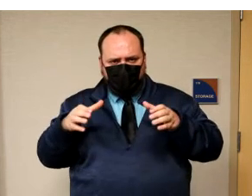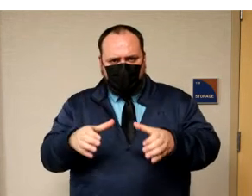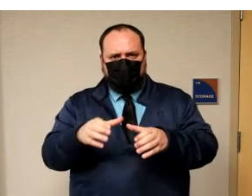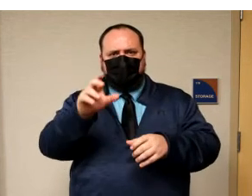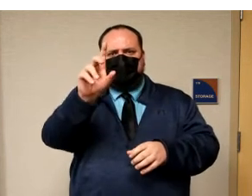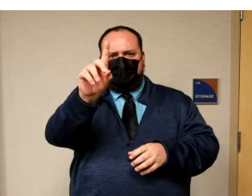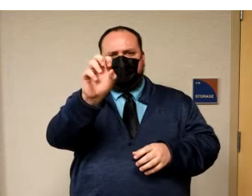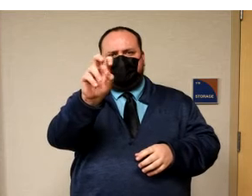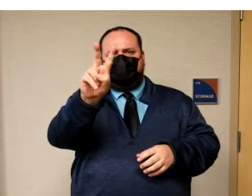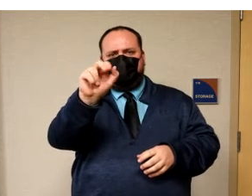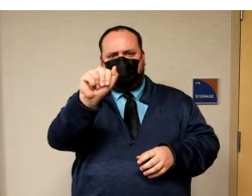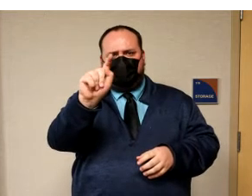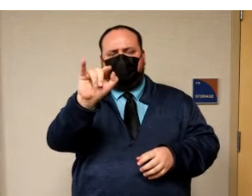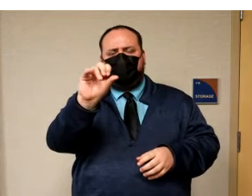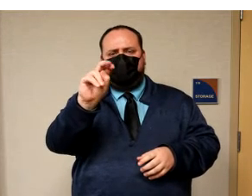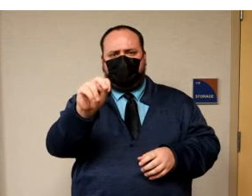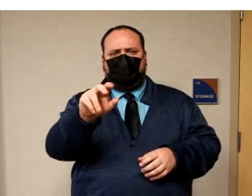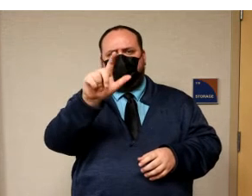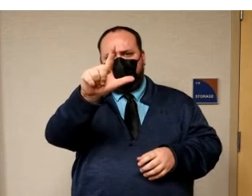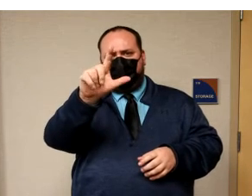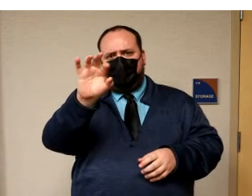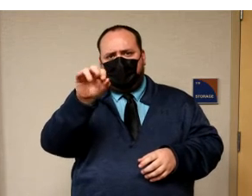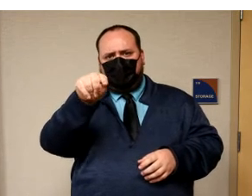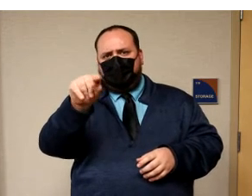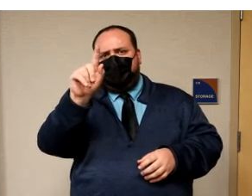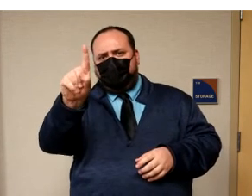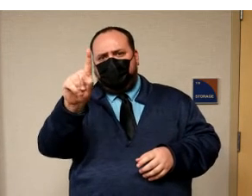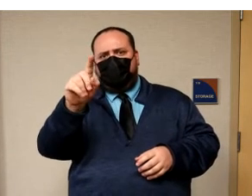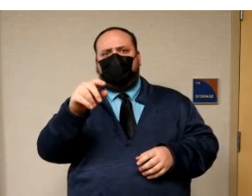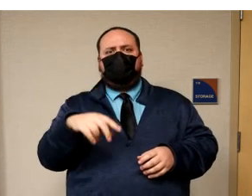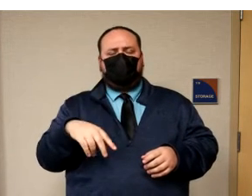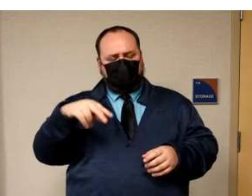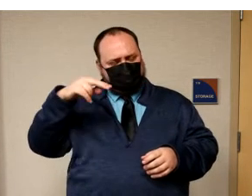deviation, 29.91 Hispanic CVAP.